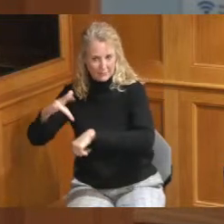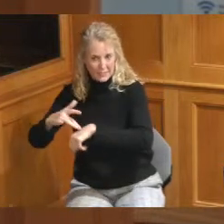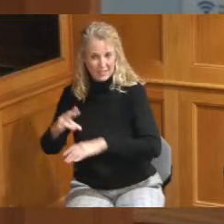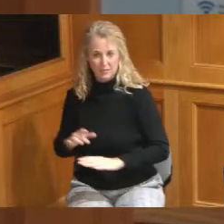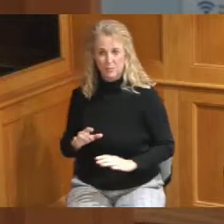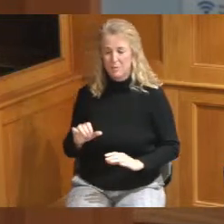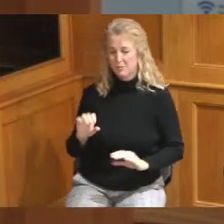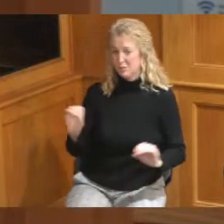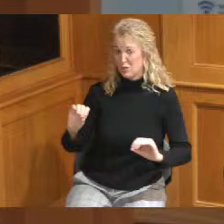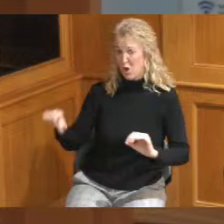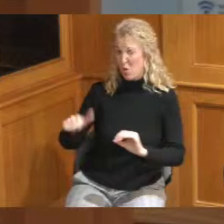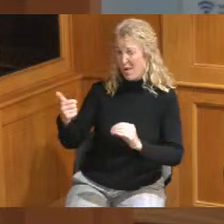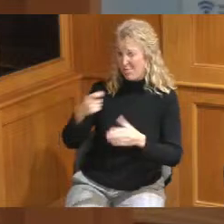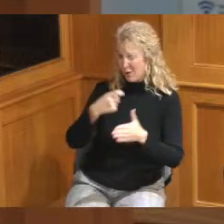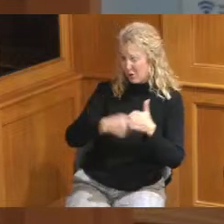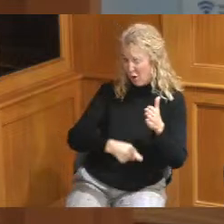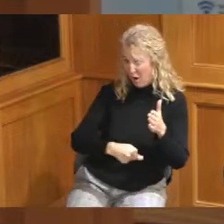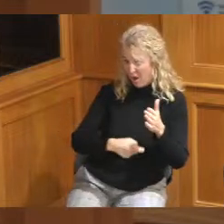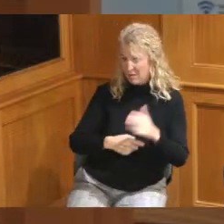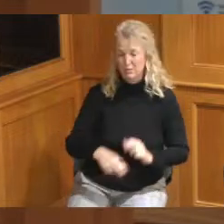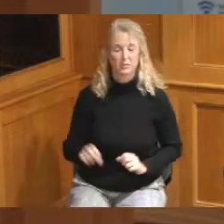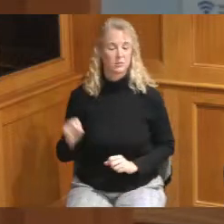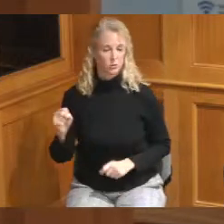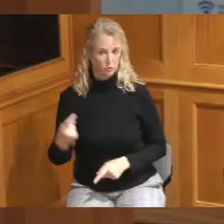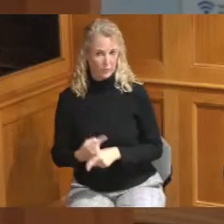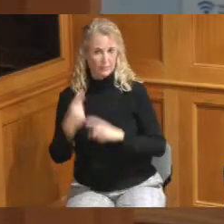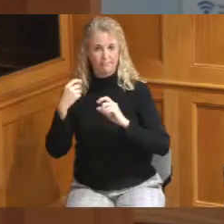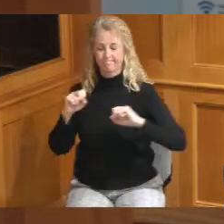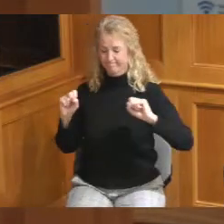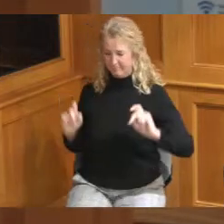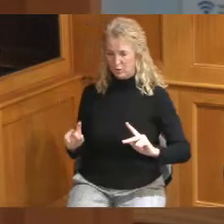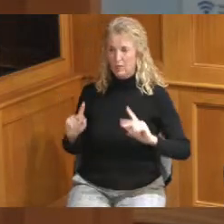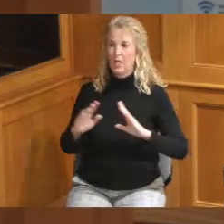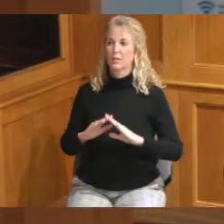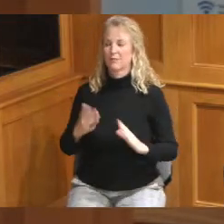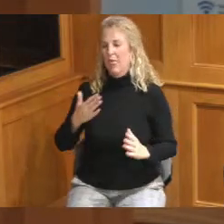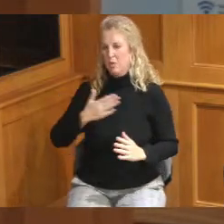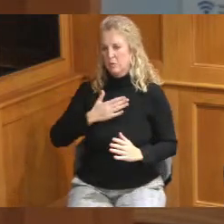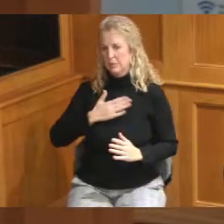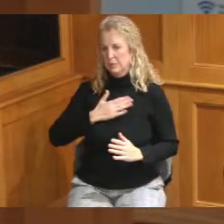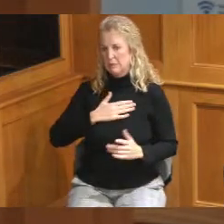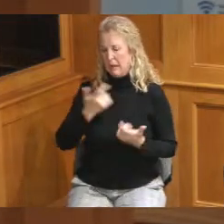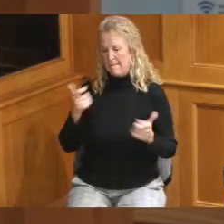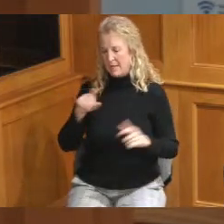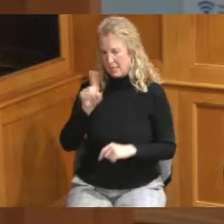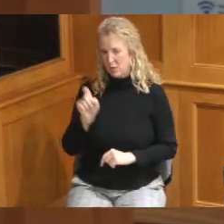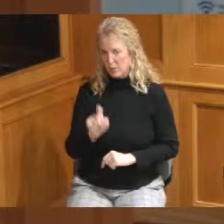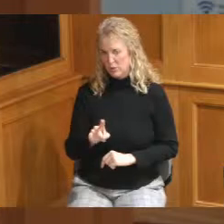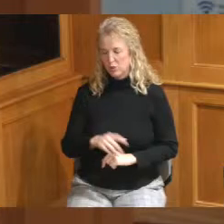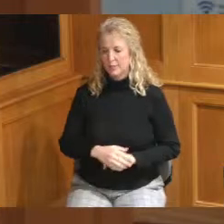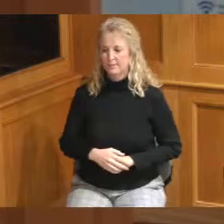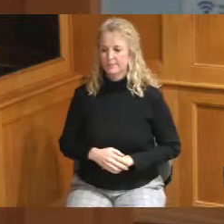no additional costs. Correct. Okay. That was the big thing with that.